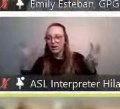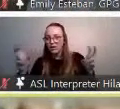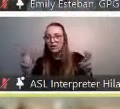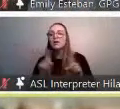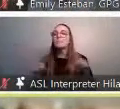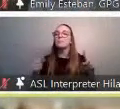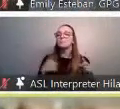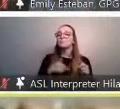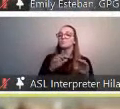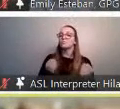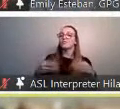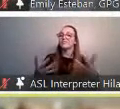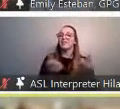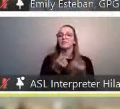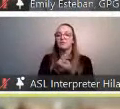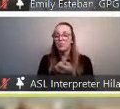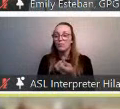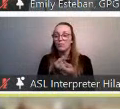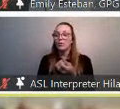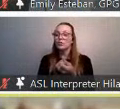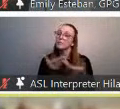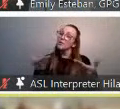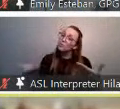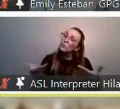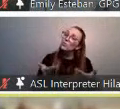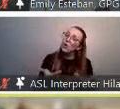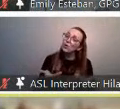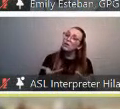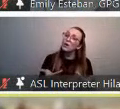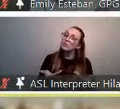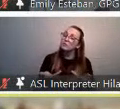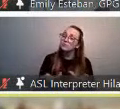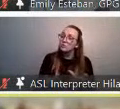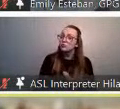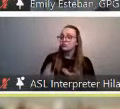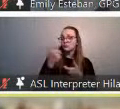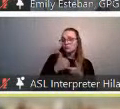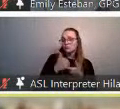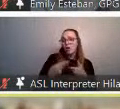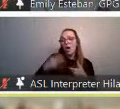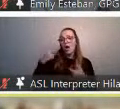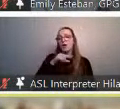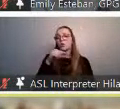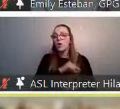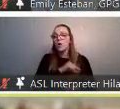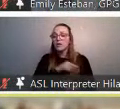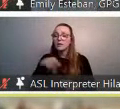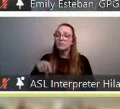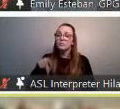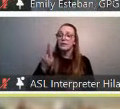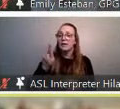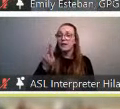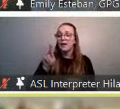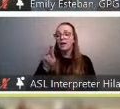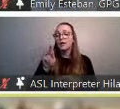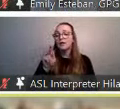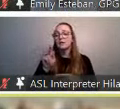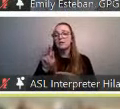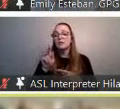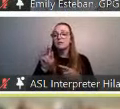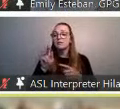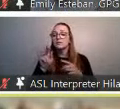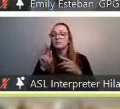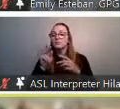order for them to kind of be welcomed into a high quality preschool program and not necessarily have them immediately labeled